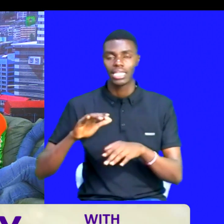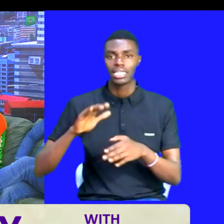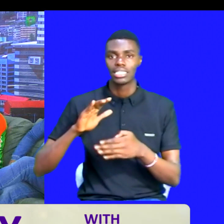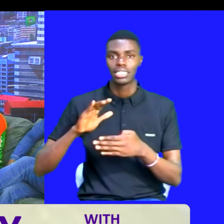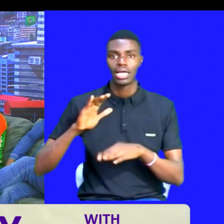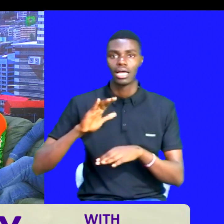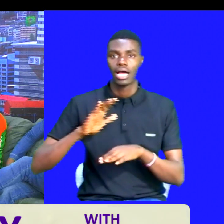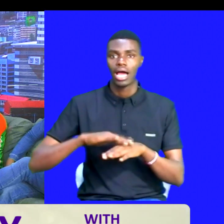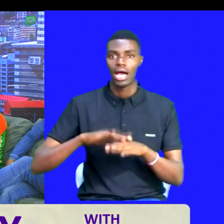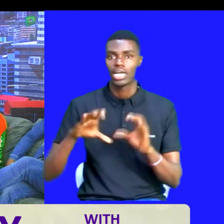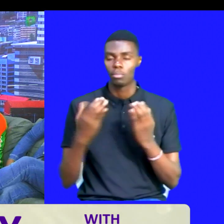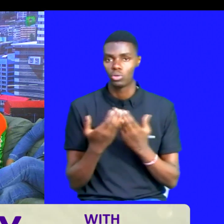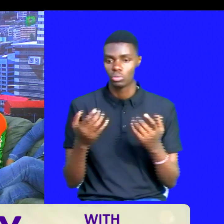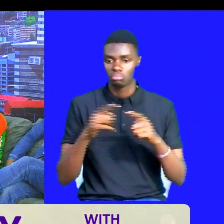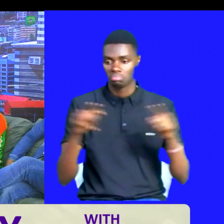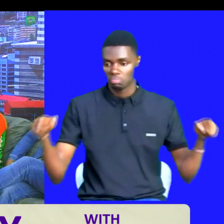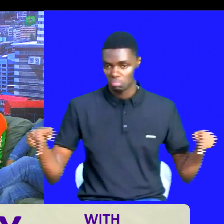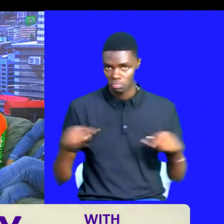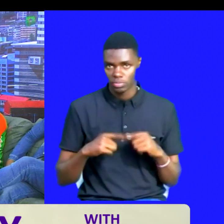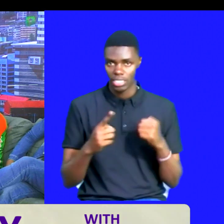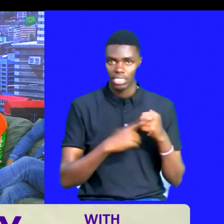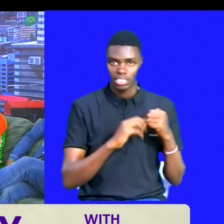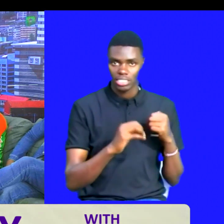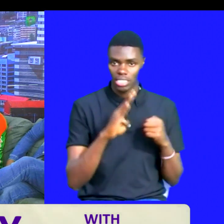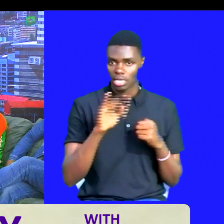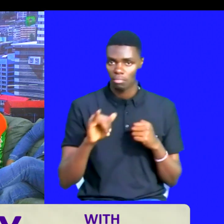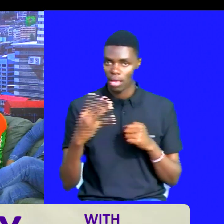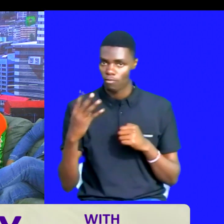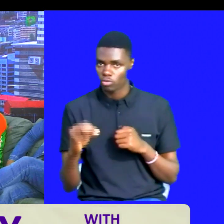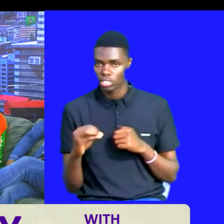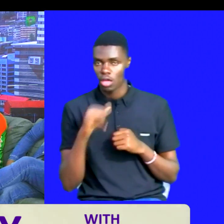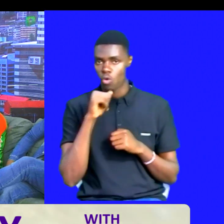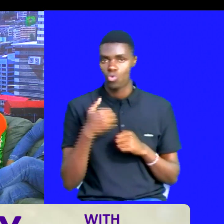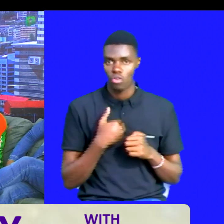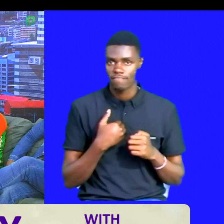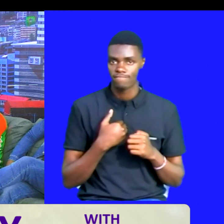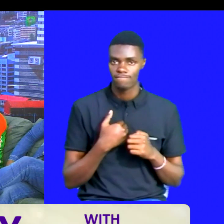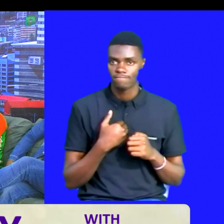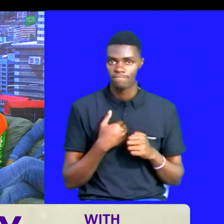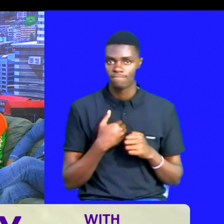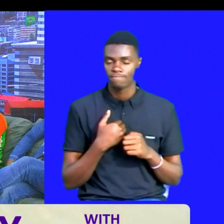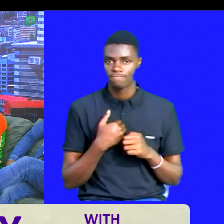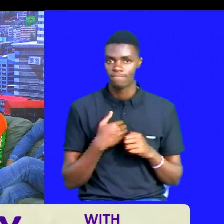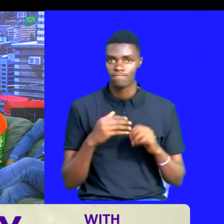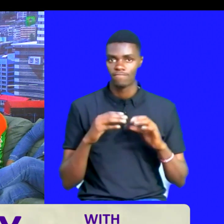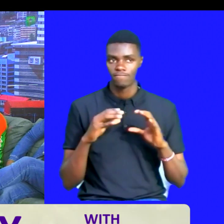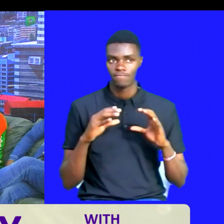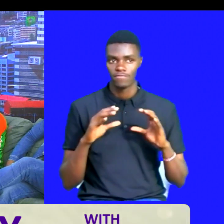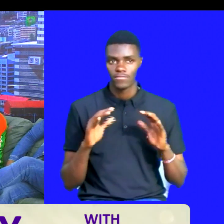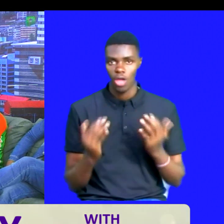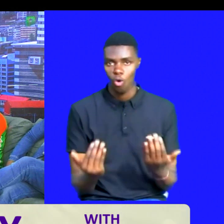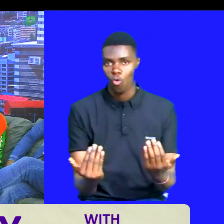40 by 60 or 60 by 40. We also do not have a goalkeeper. The